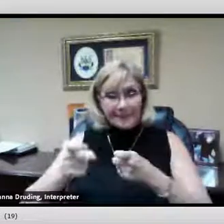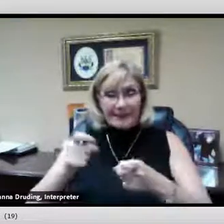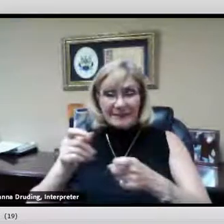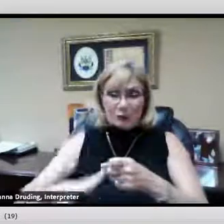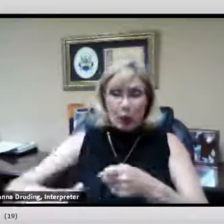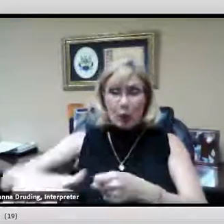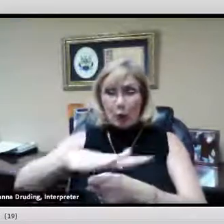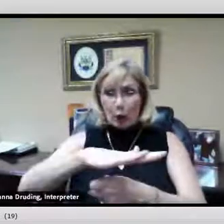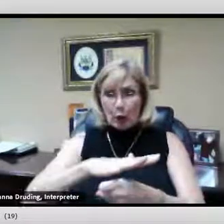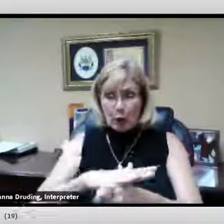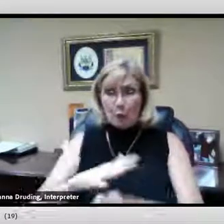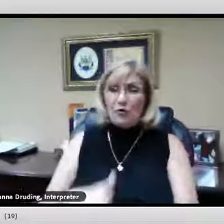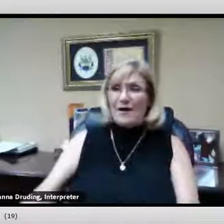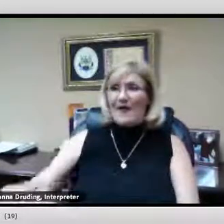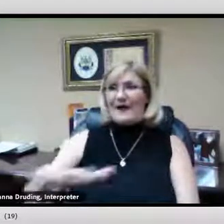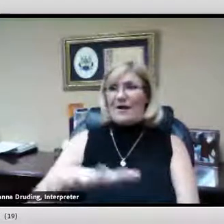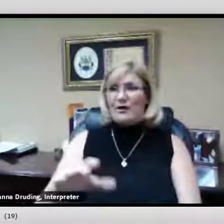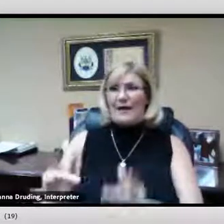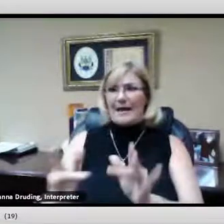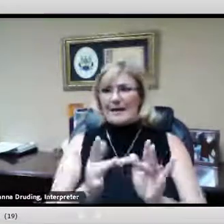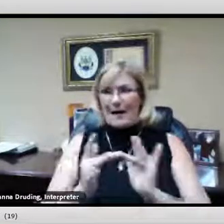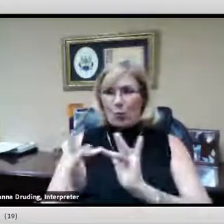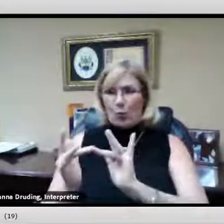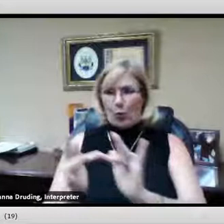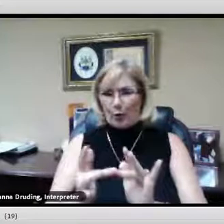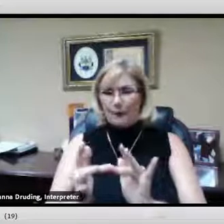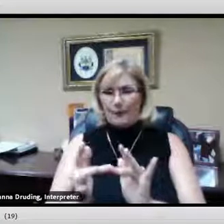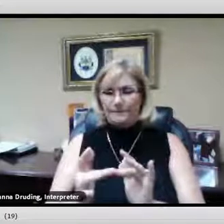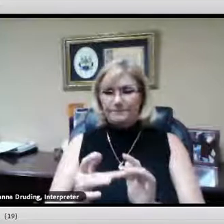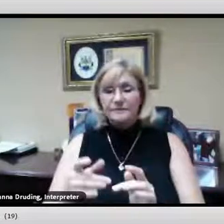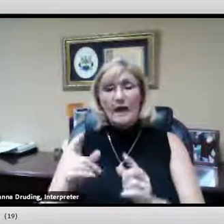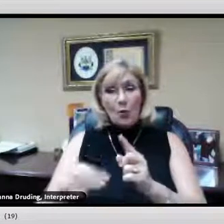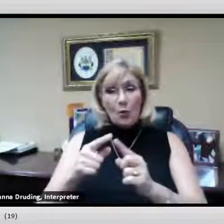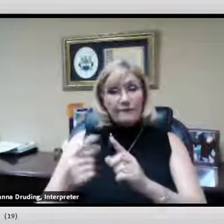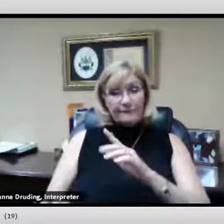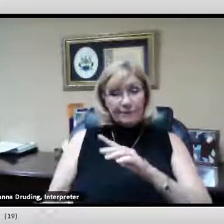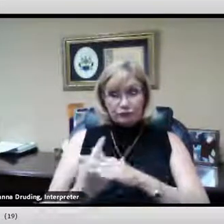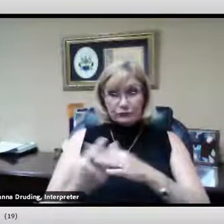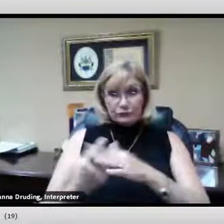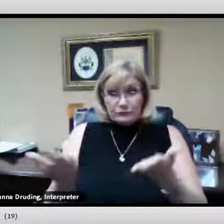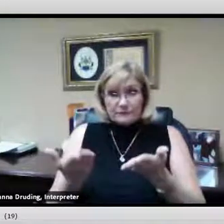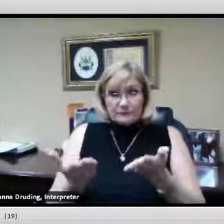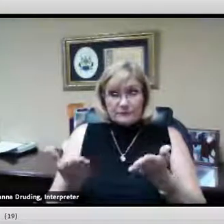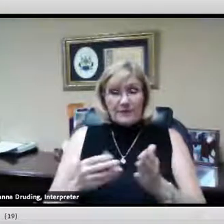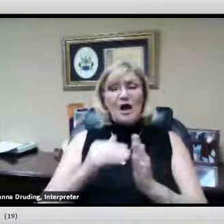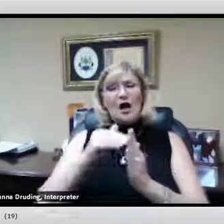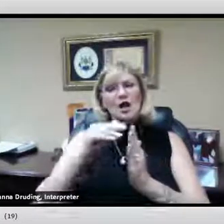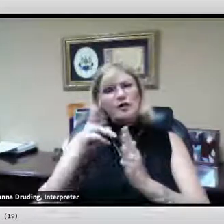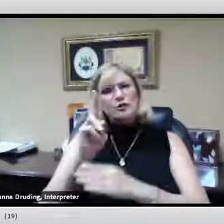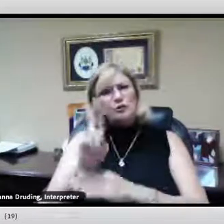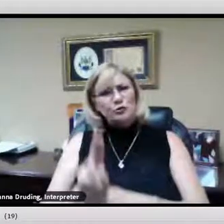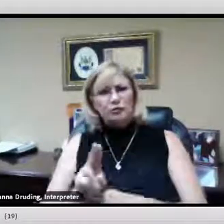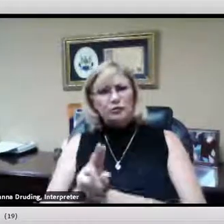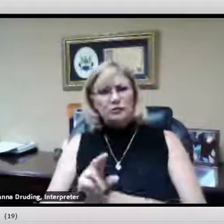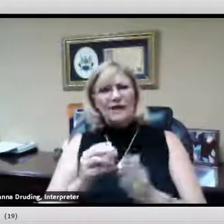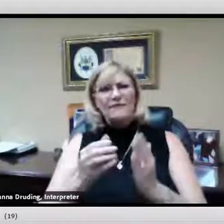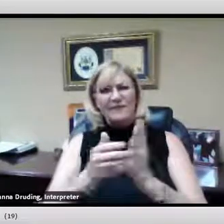And as I said before, when I first came here, uh, the use of the catalog was mostly through